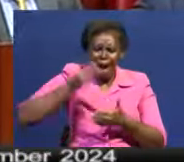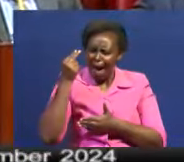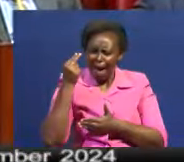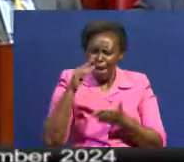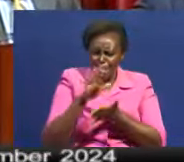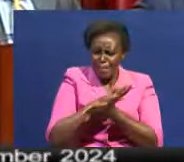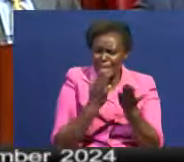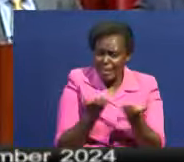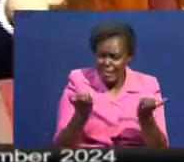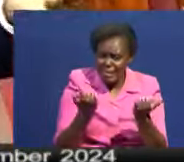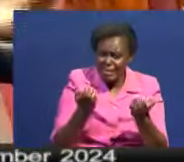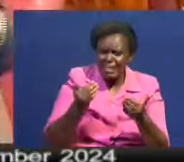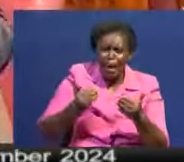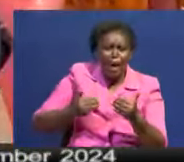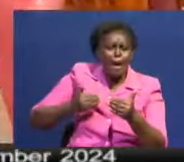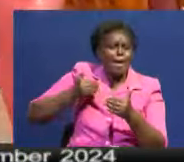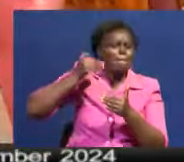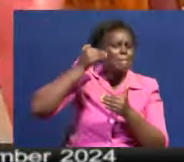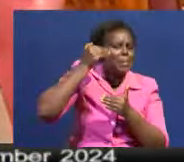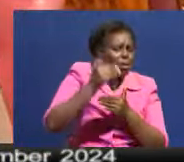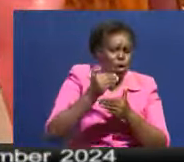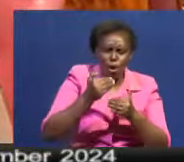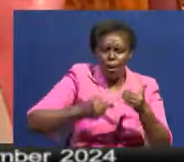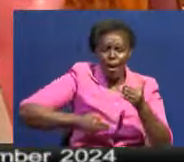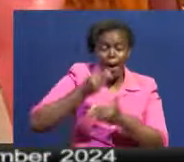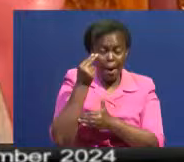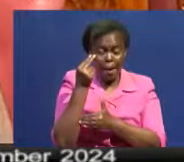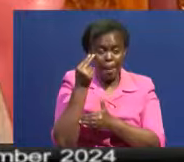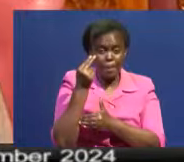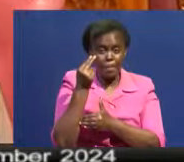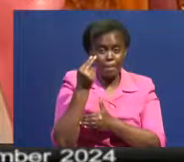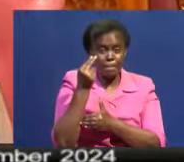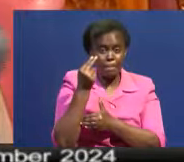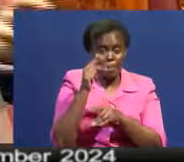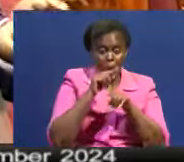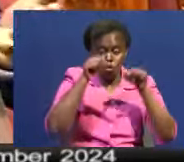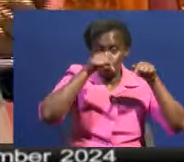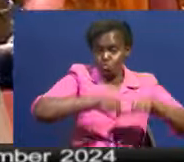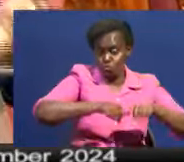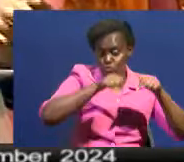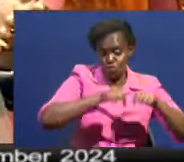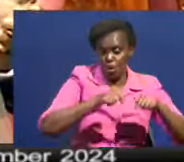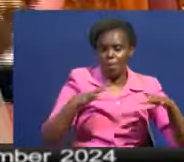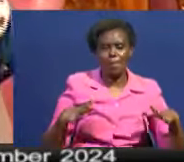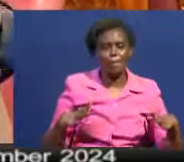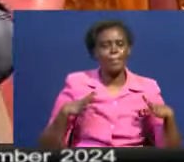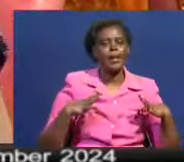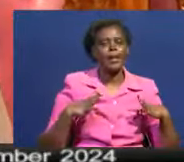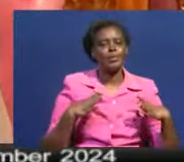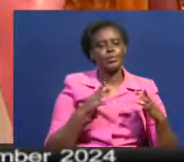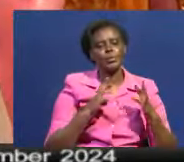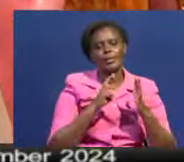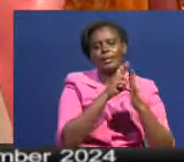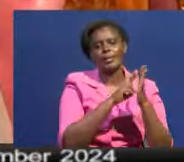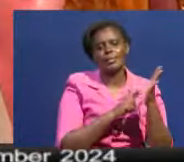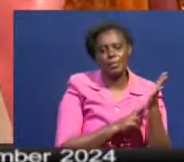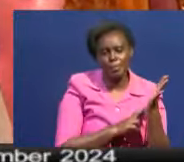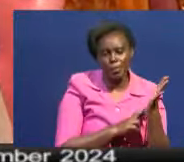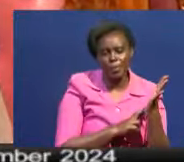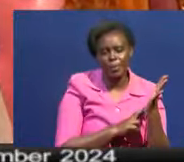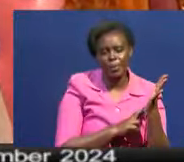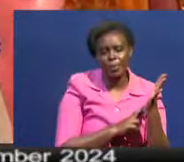of basic commodities beyond the reach of many households. Today, I'm proud to report that